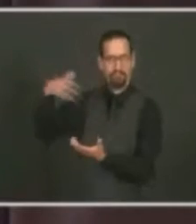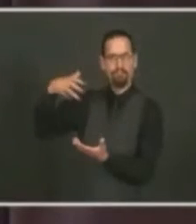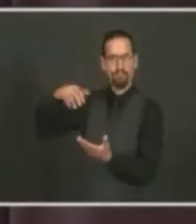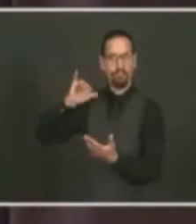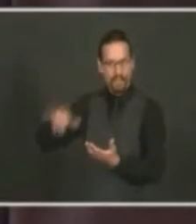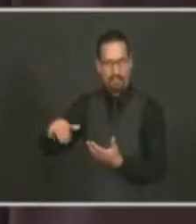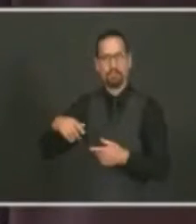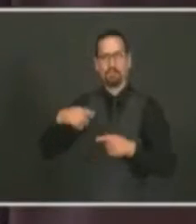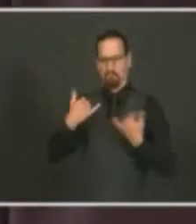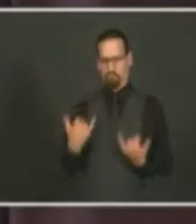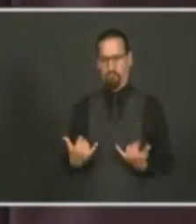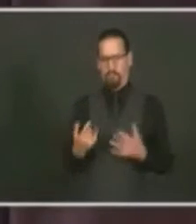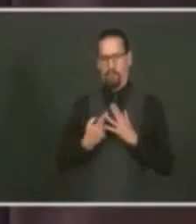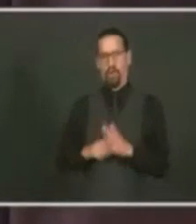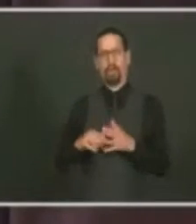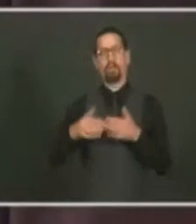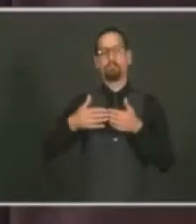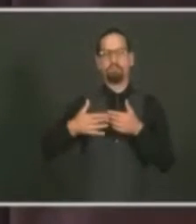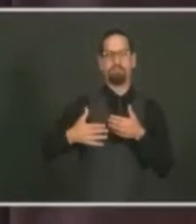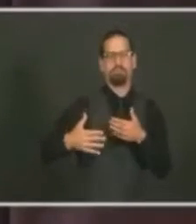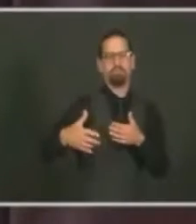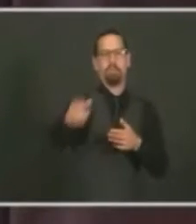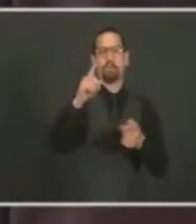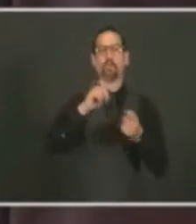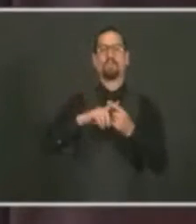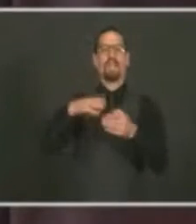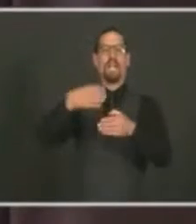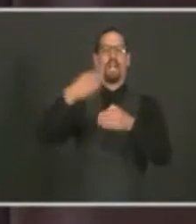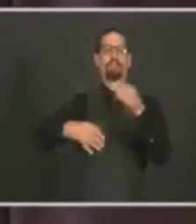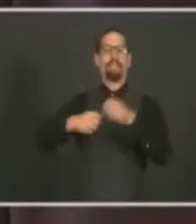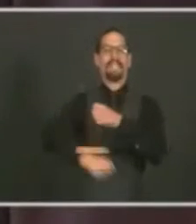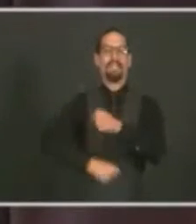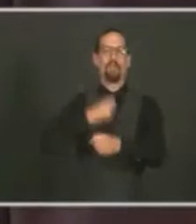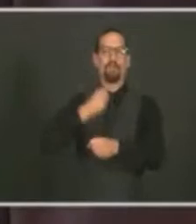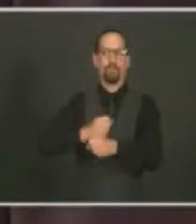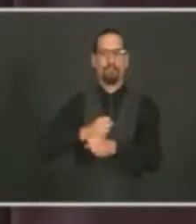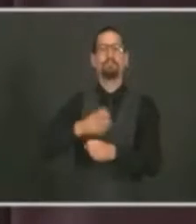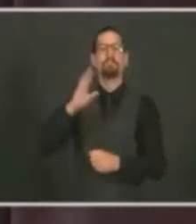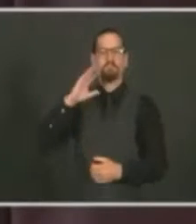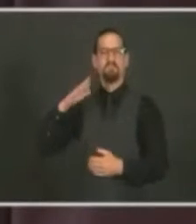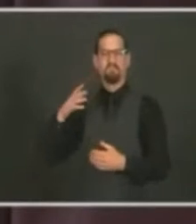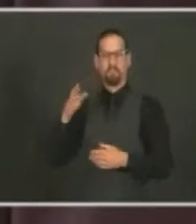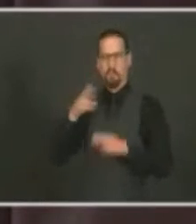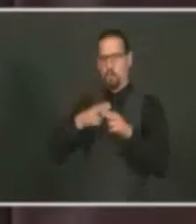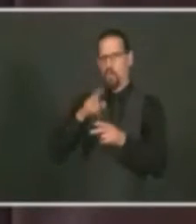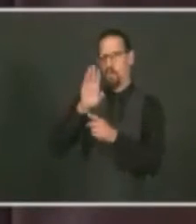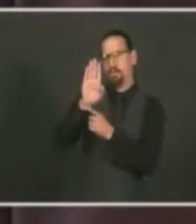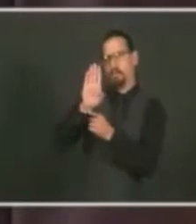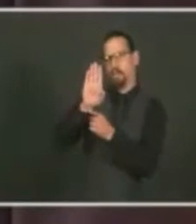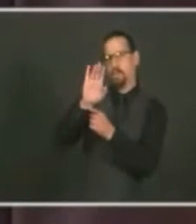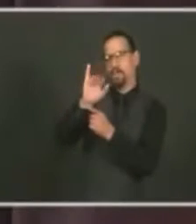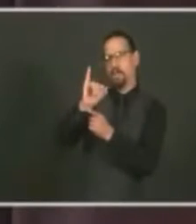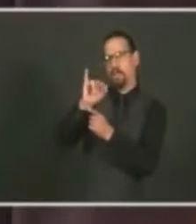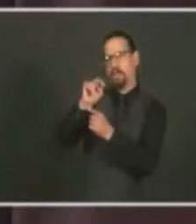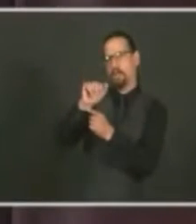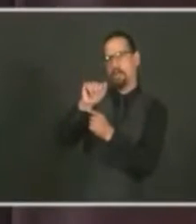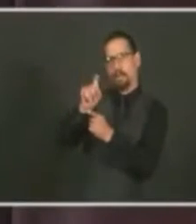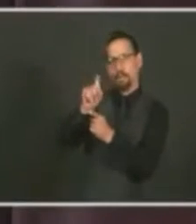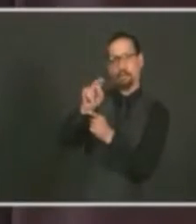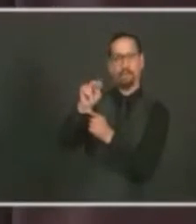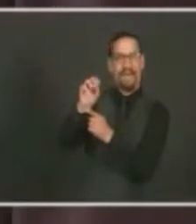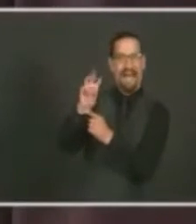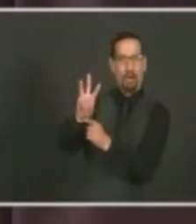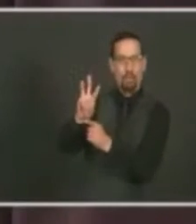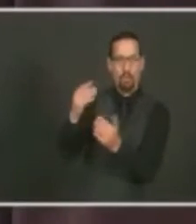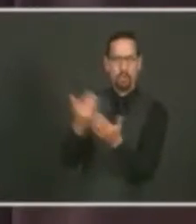information on exactly when we'll be receiving them and in how many installments. But this is huge. This is